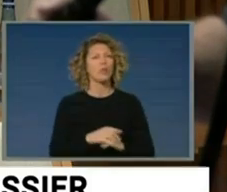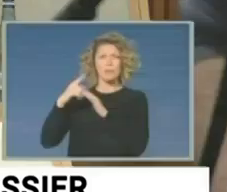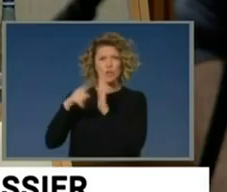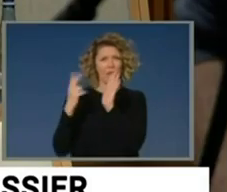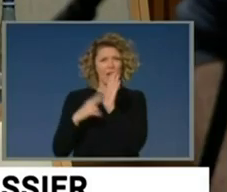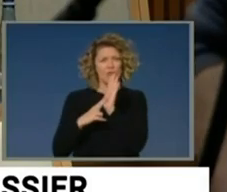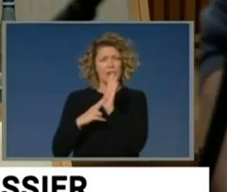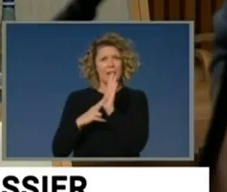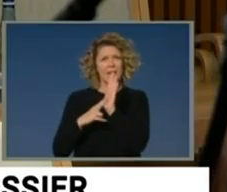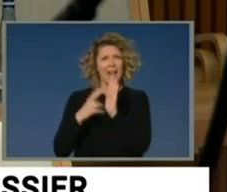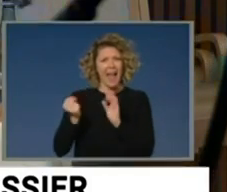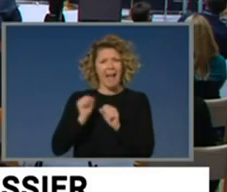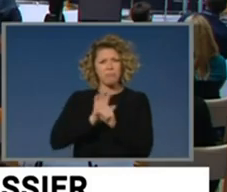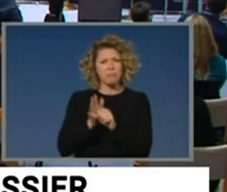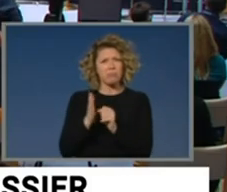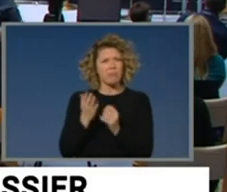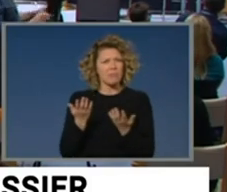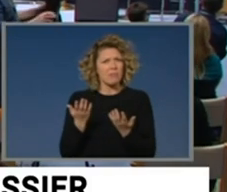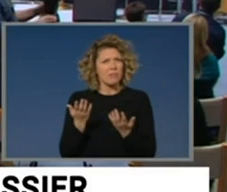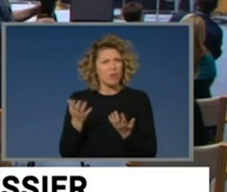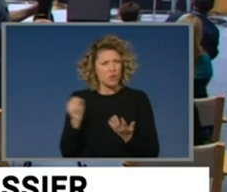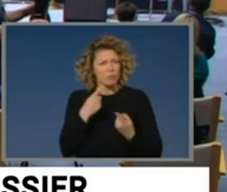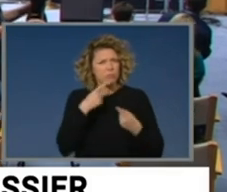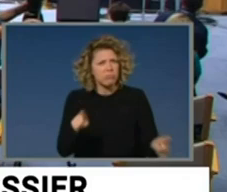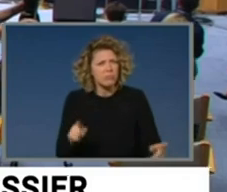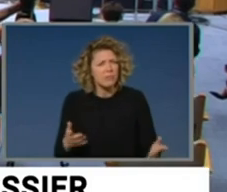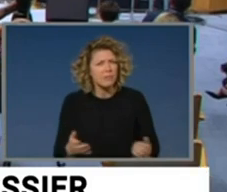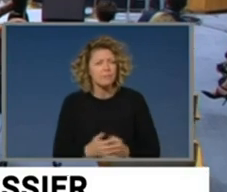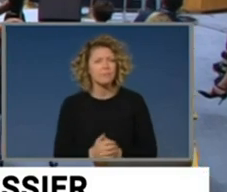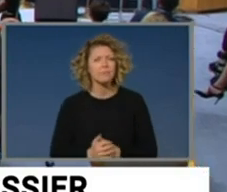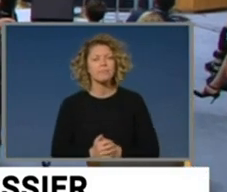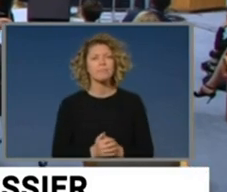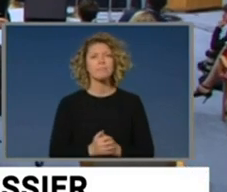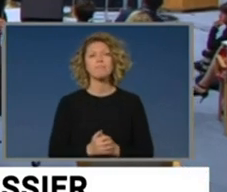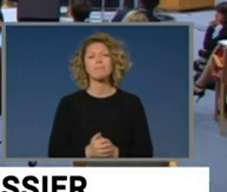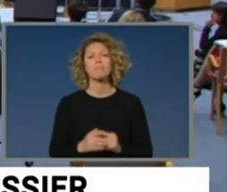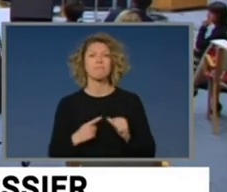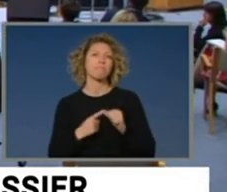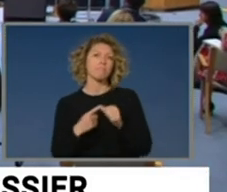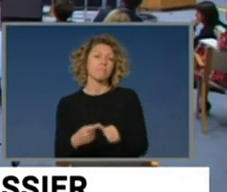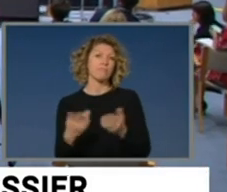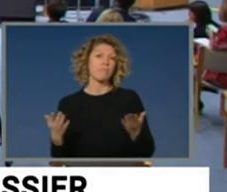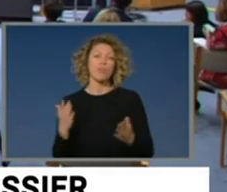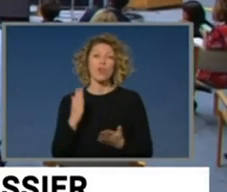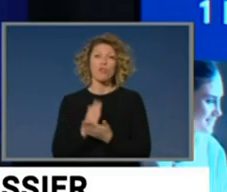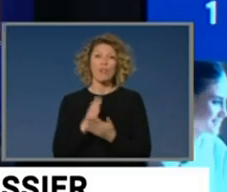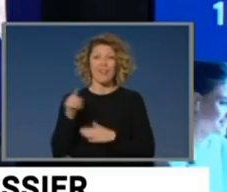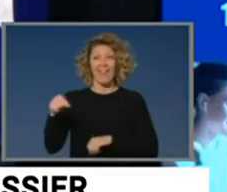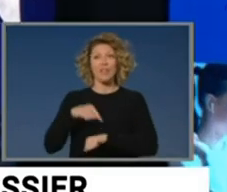possibility? Yeah, well, the reports that you're referring to, they were public. I mean, they were being reported at the